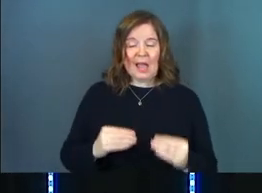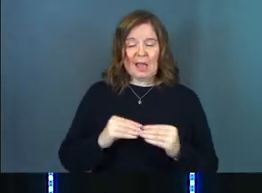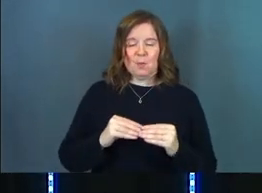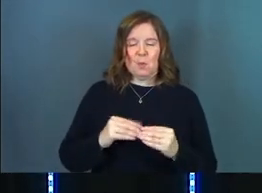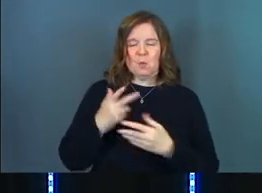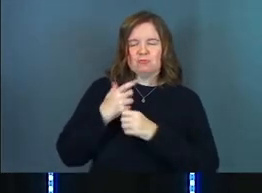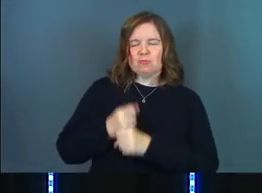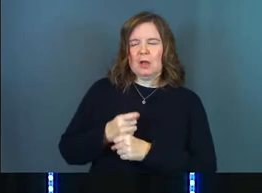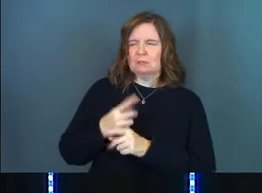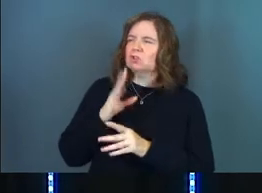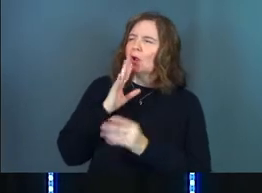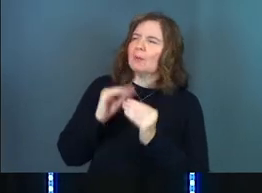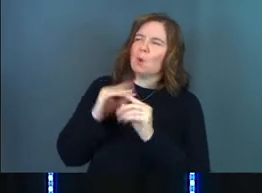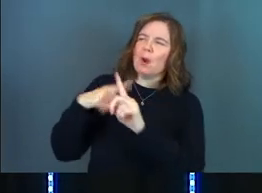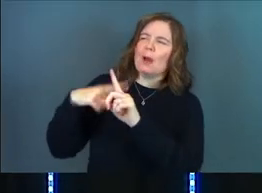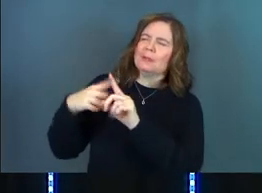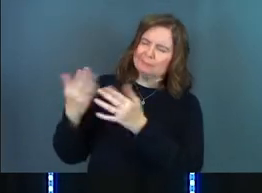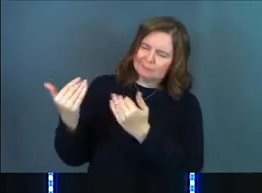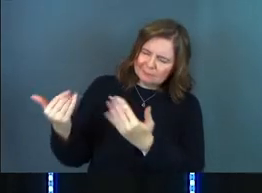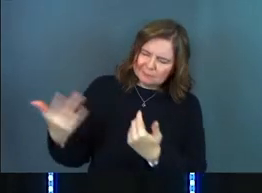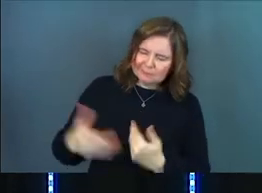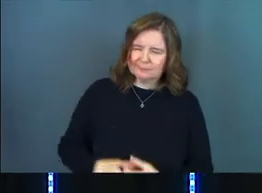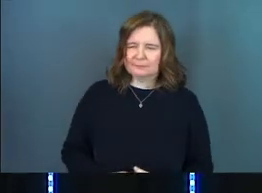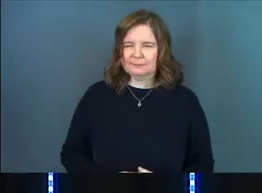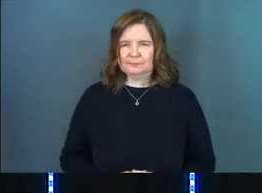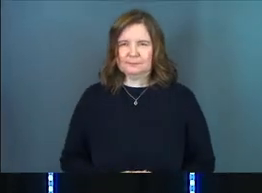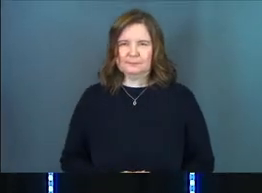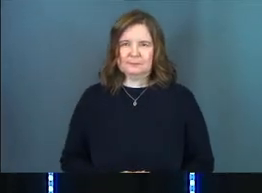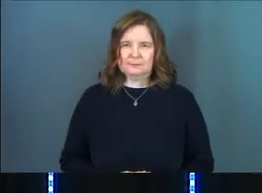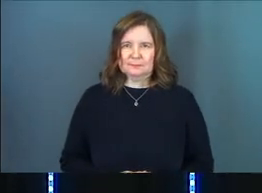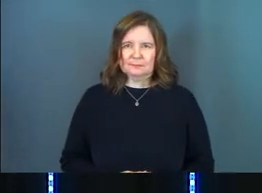more of a faith person. Why don't you talk more optimistically?